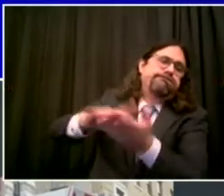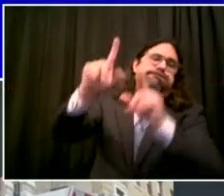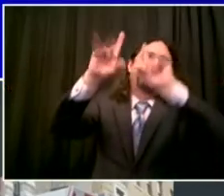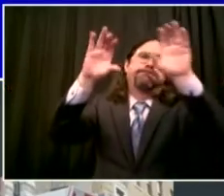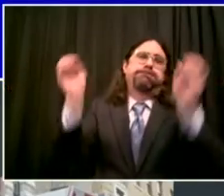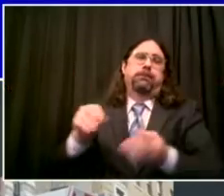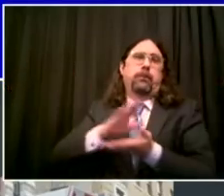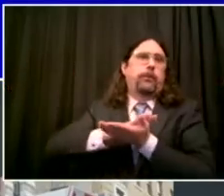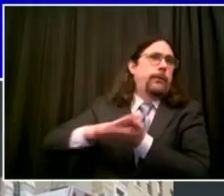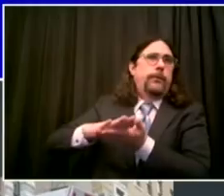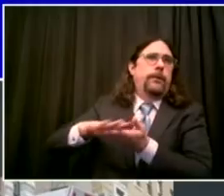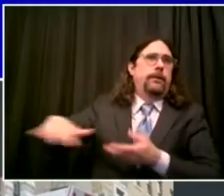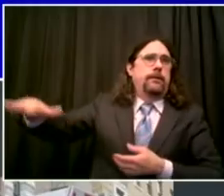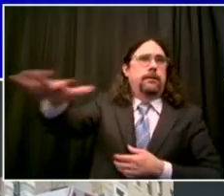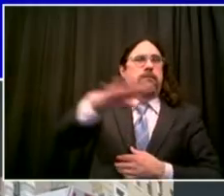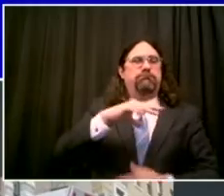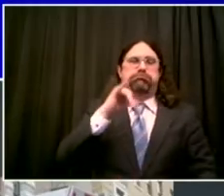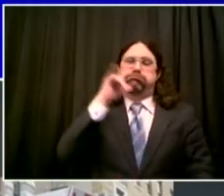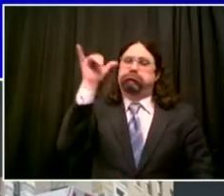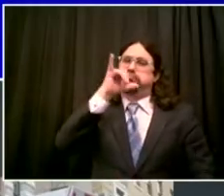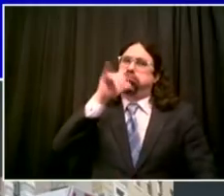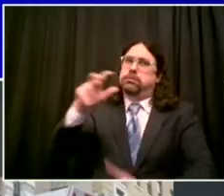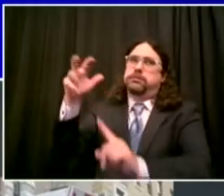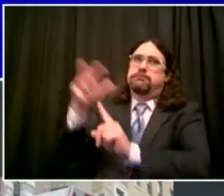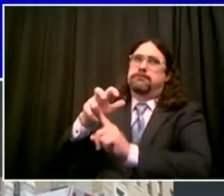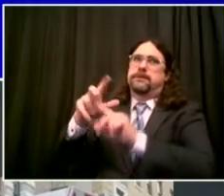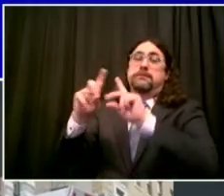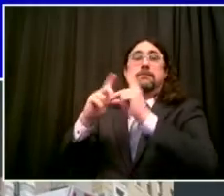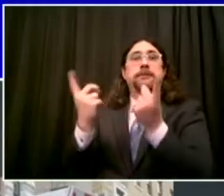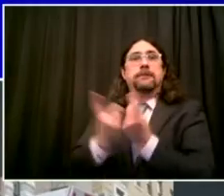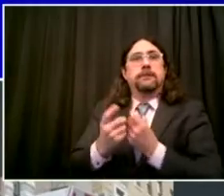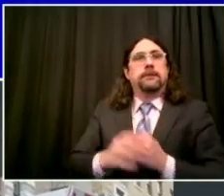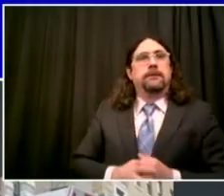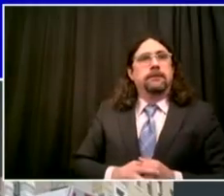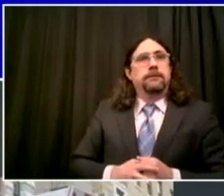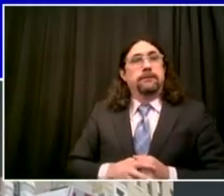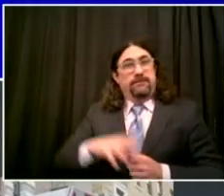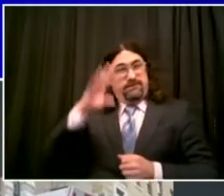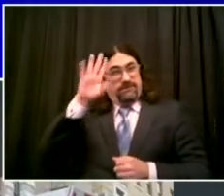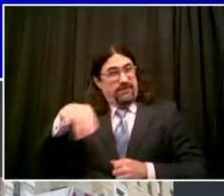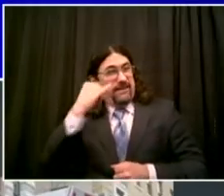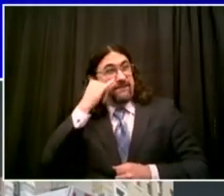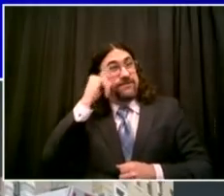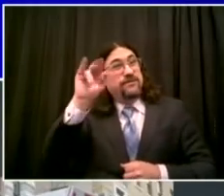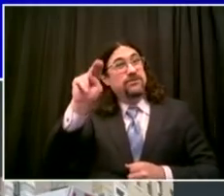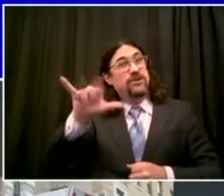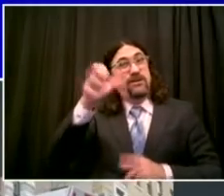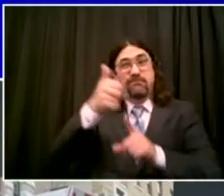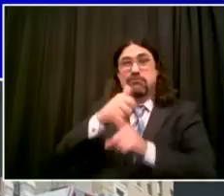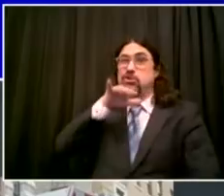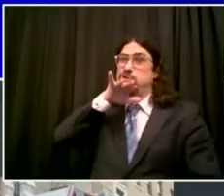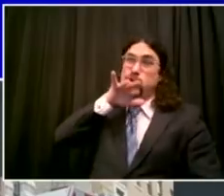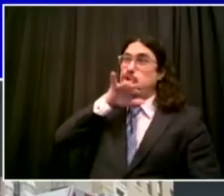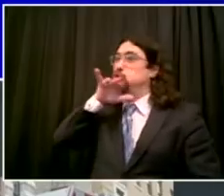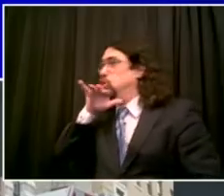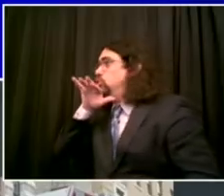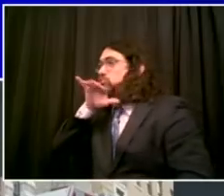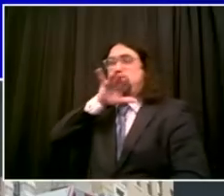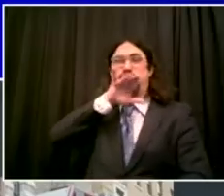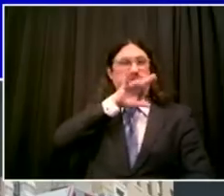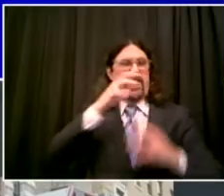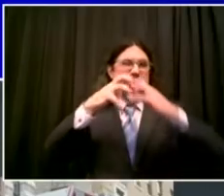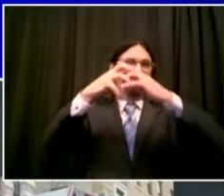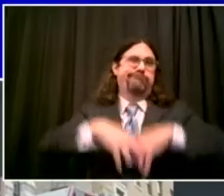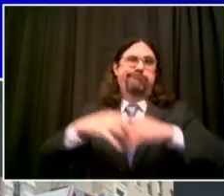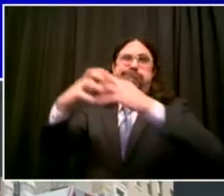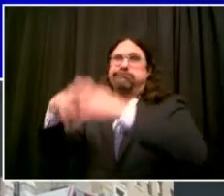city is not clean, it doesn't function. In fact, they've had to deal with more and more trash in a